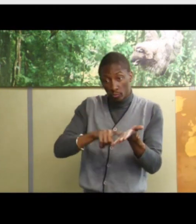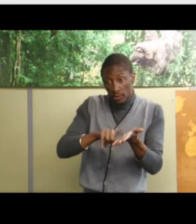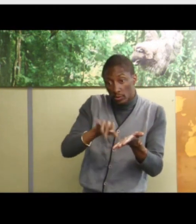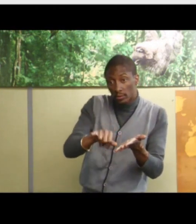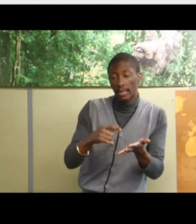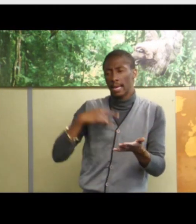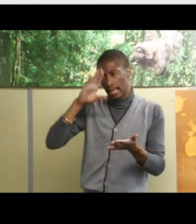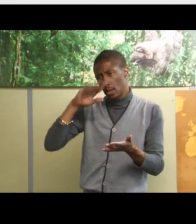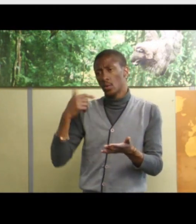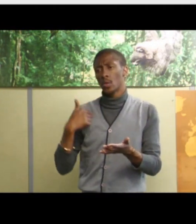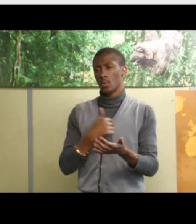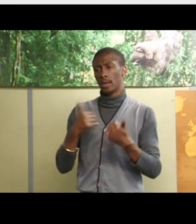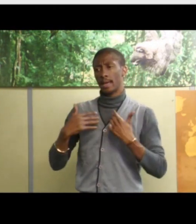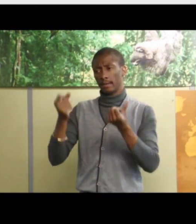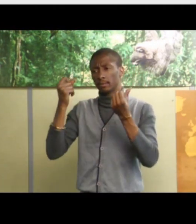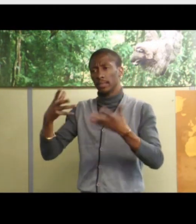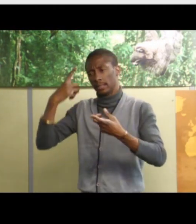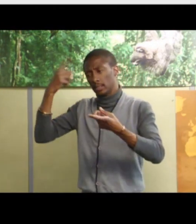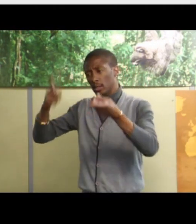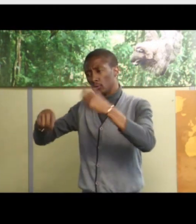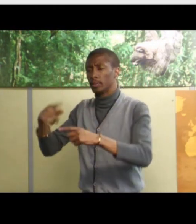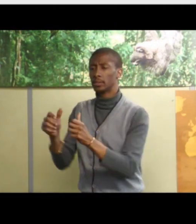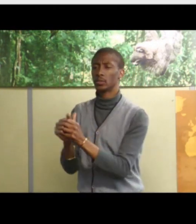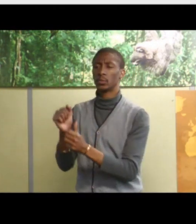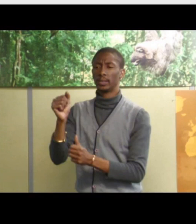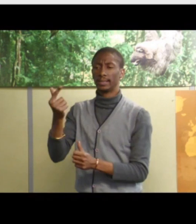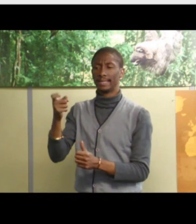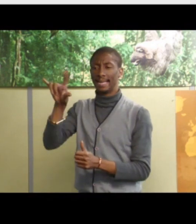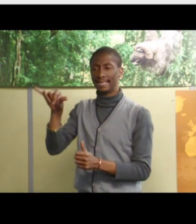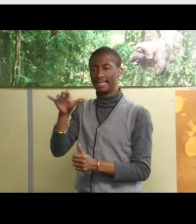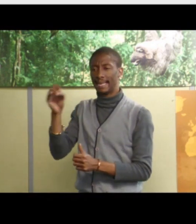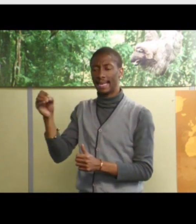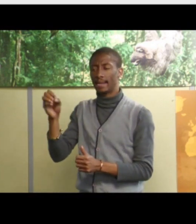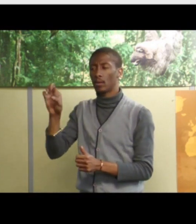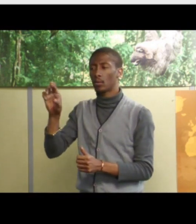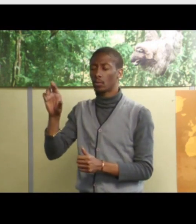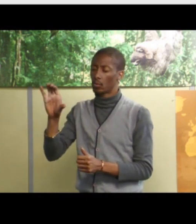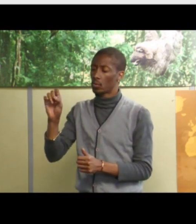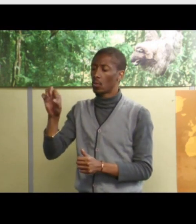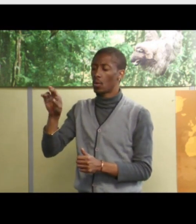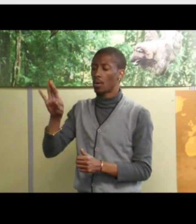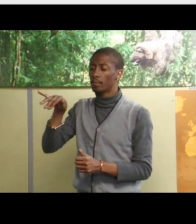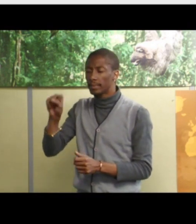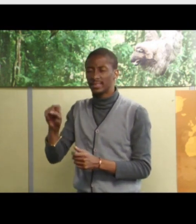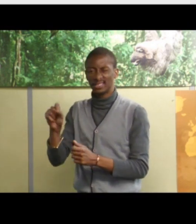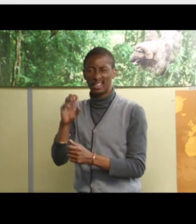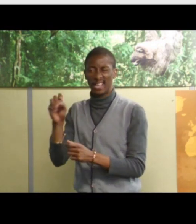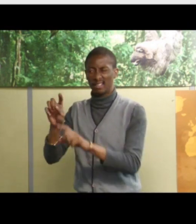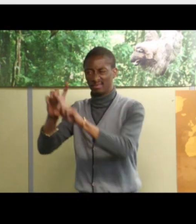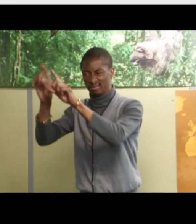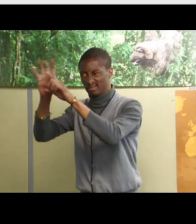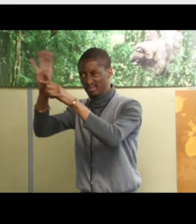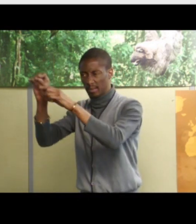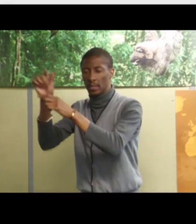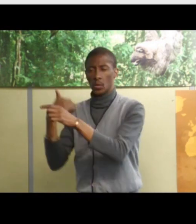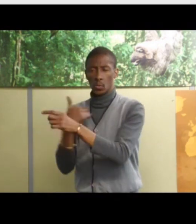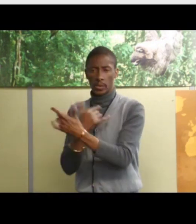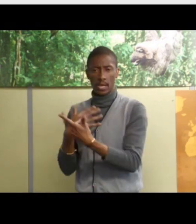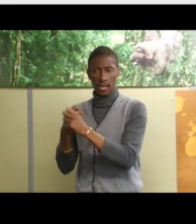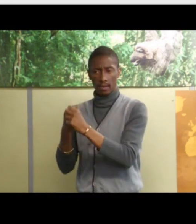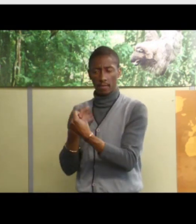of agreements, with Getty and Corbis and all those people, and we have a very robust library,